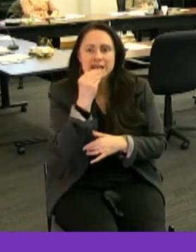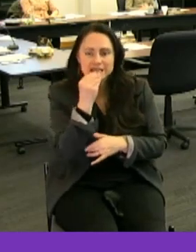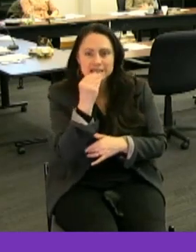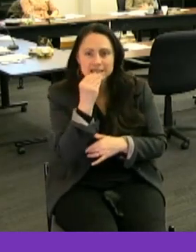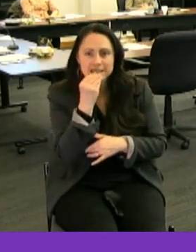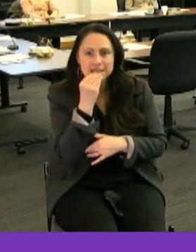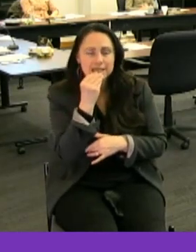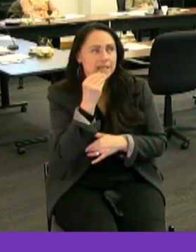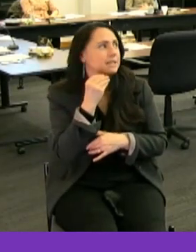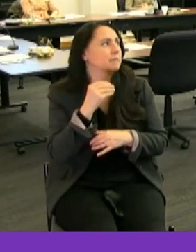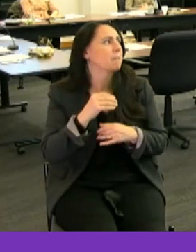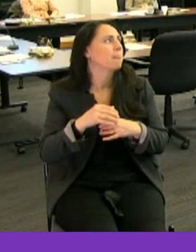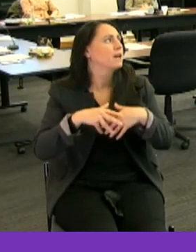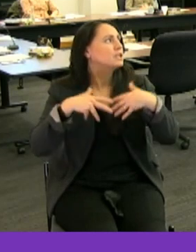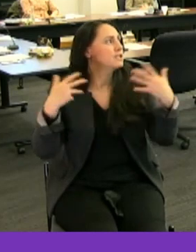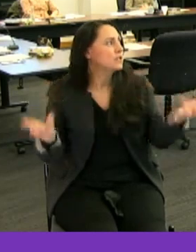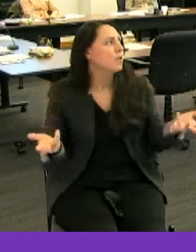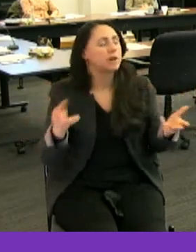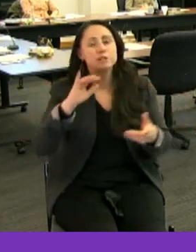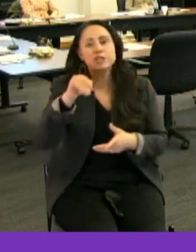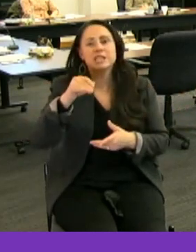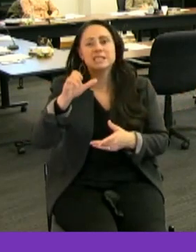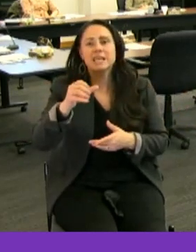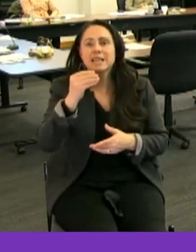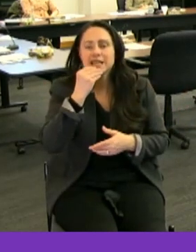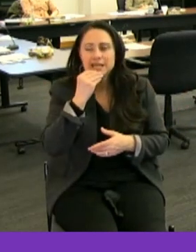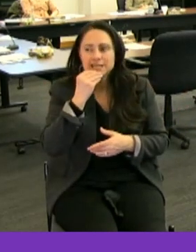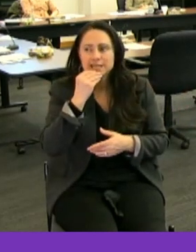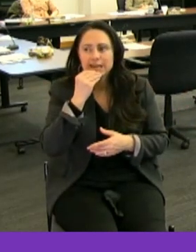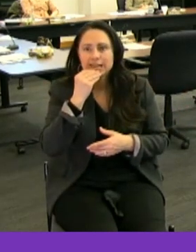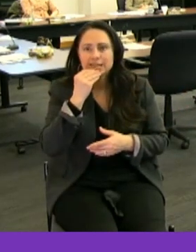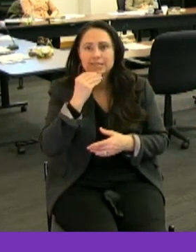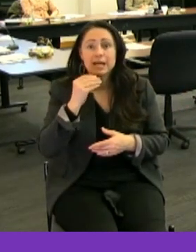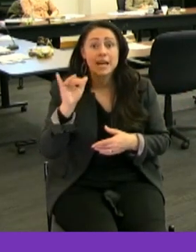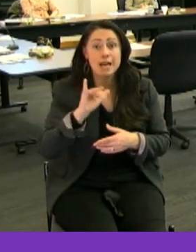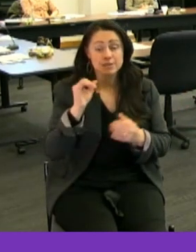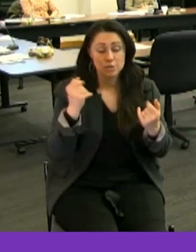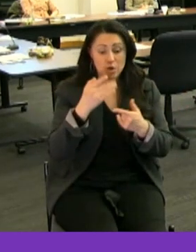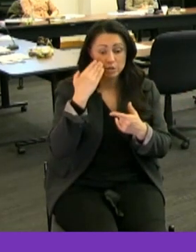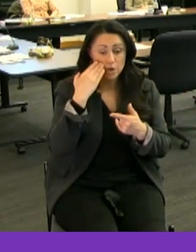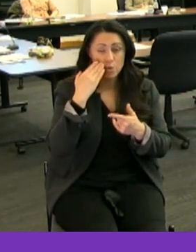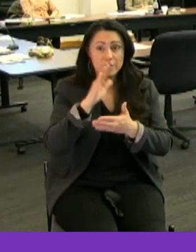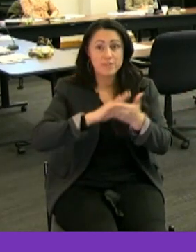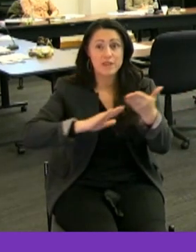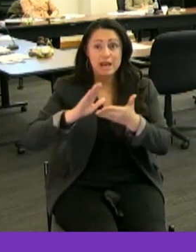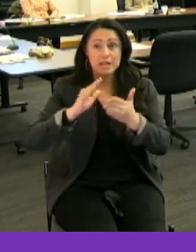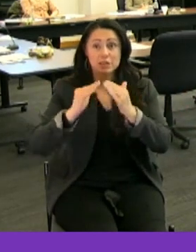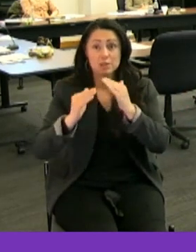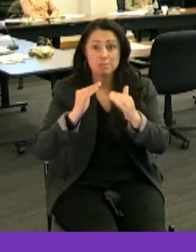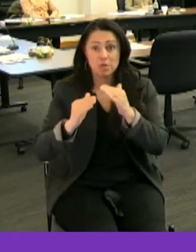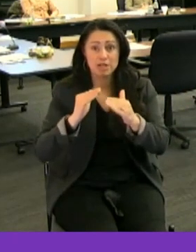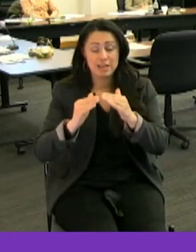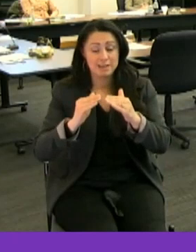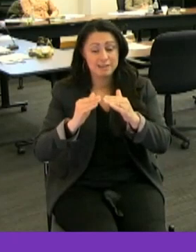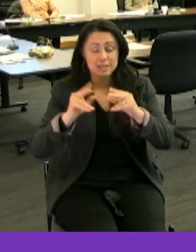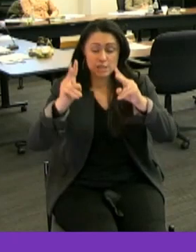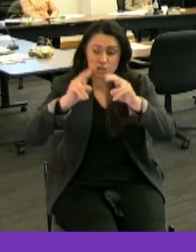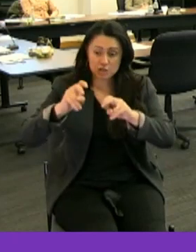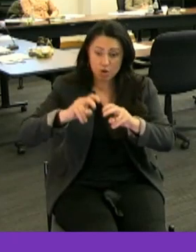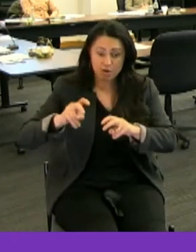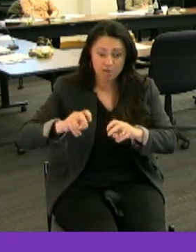Eats. So JJC Eats, as you all know, the College Community Survey of Student Engagement,